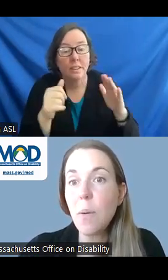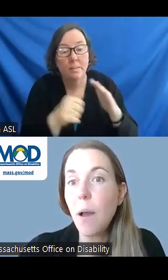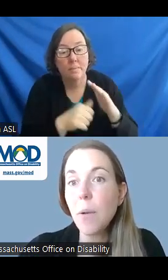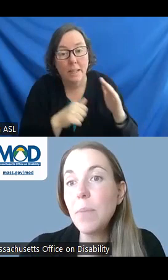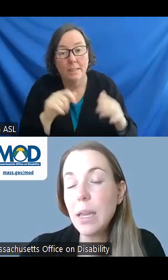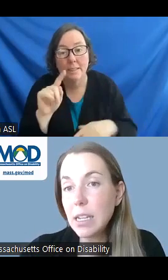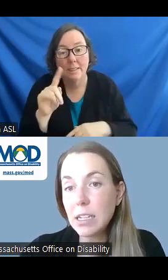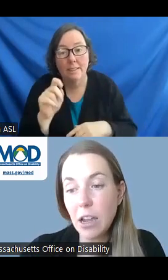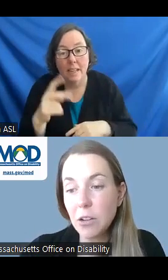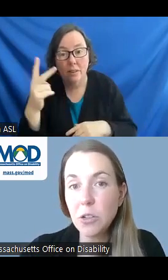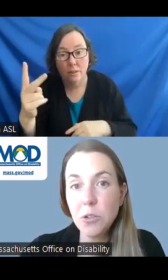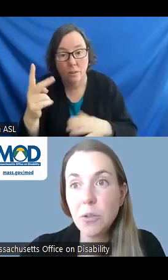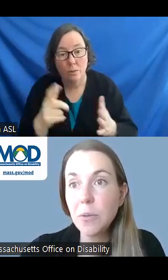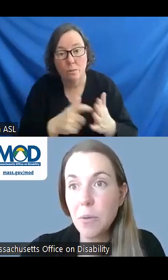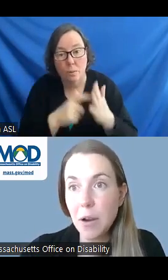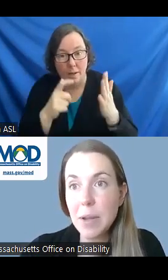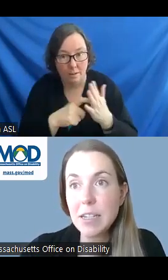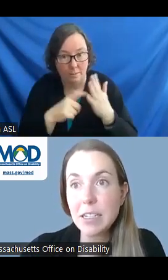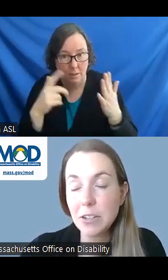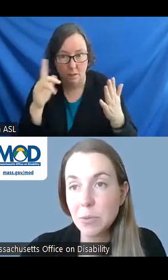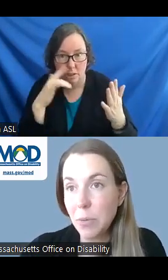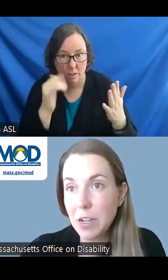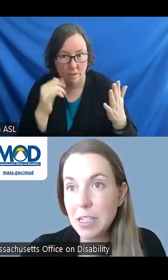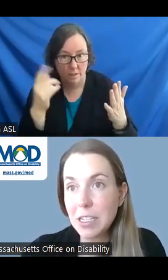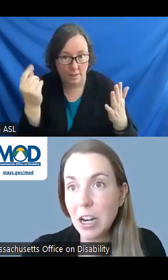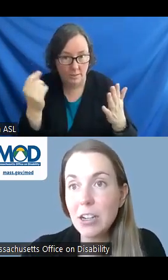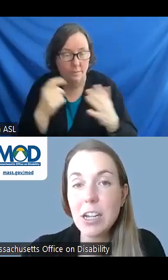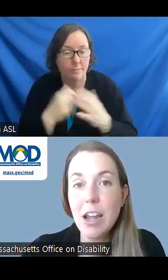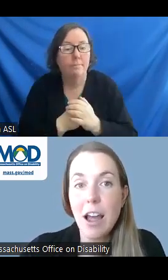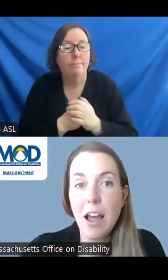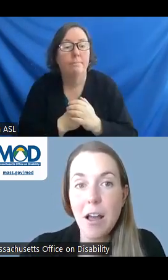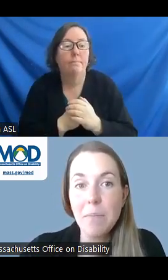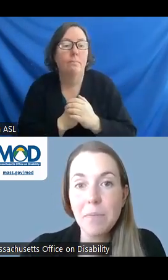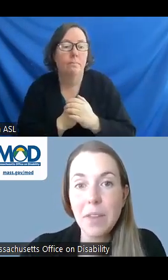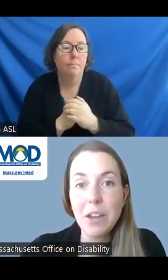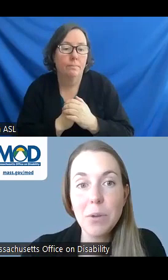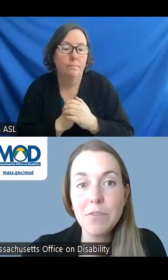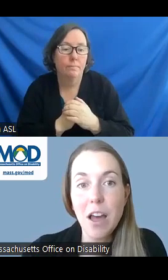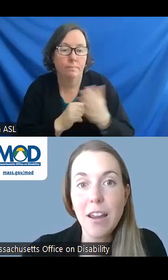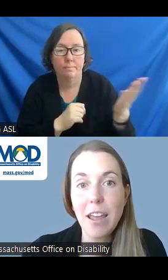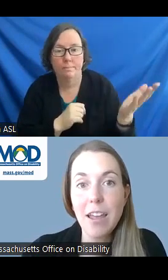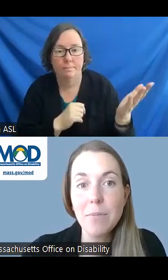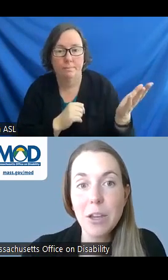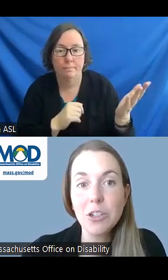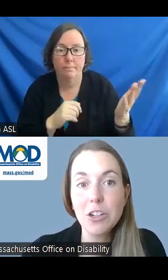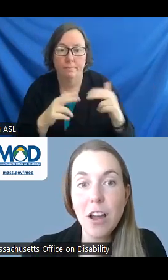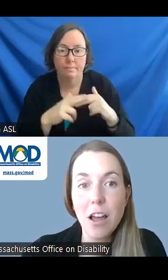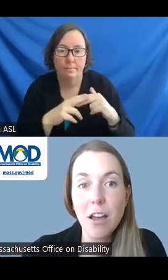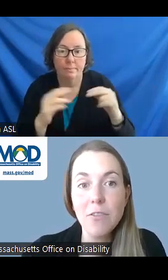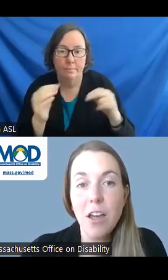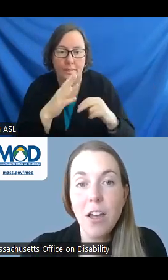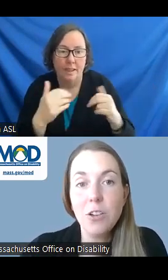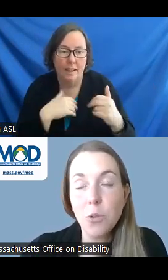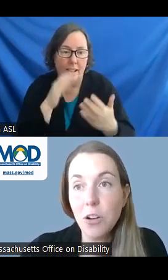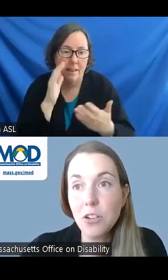So our basic Title II requirements is where we're going to start. Here we've got a picture